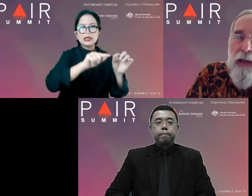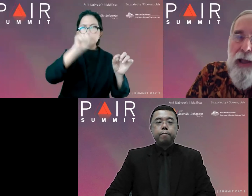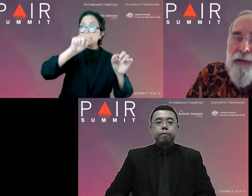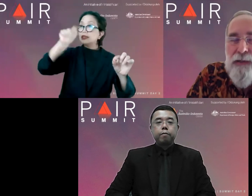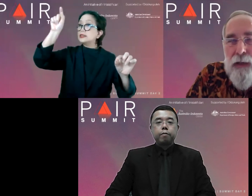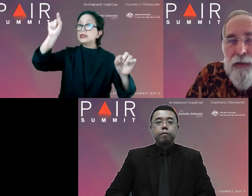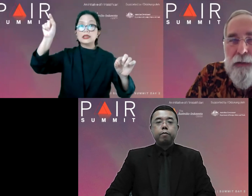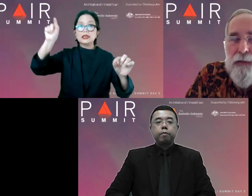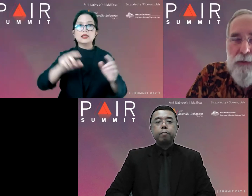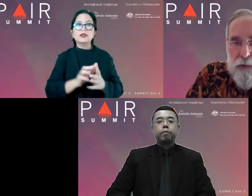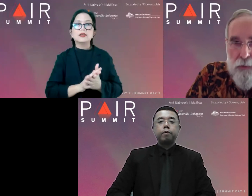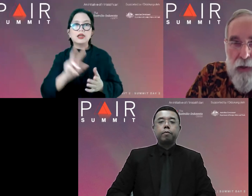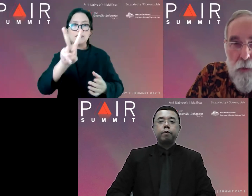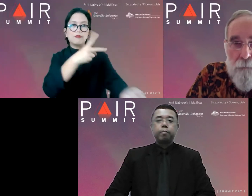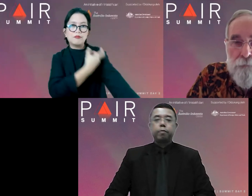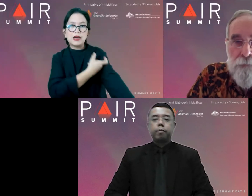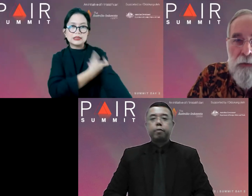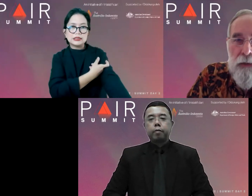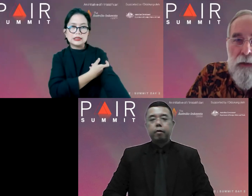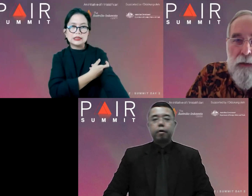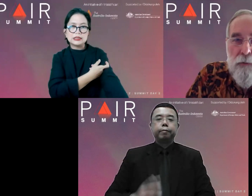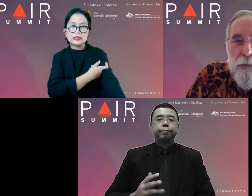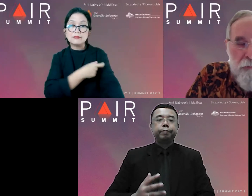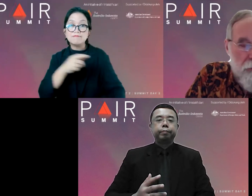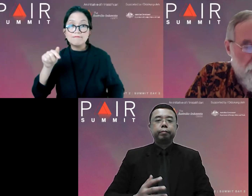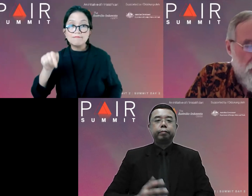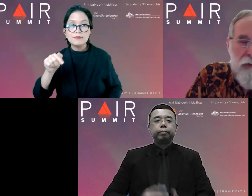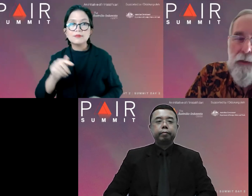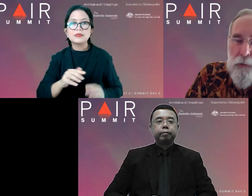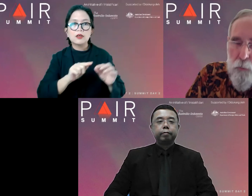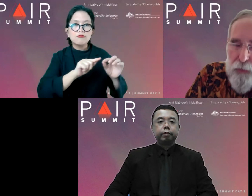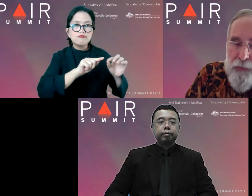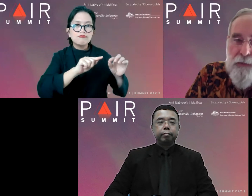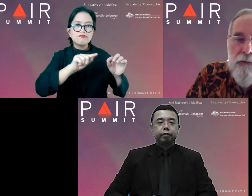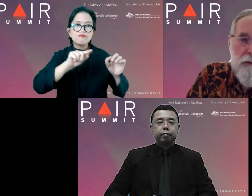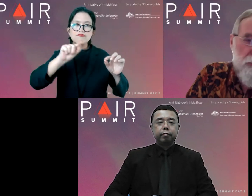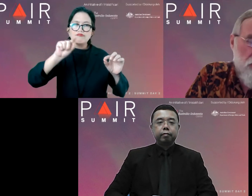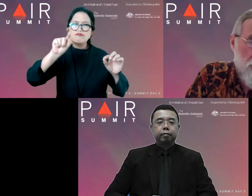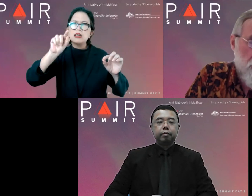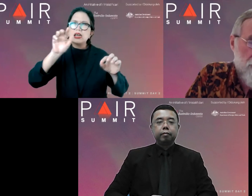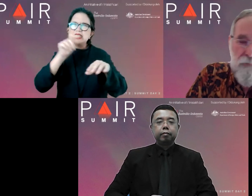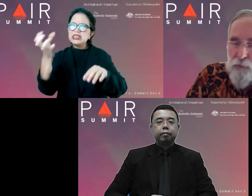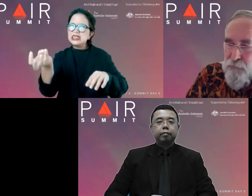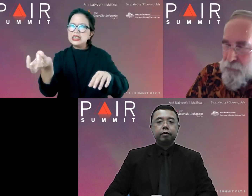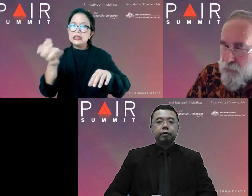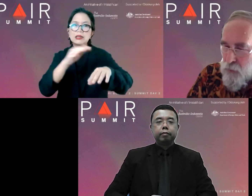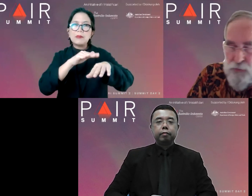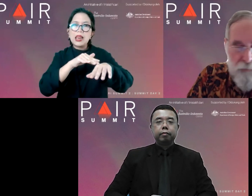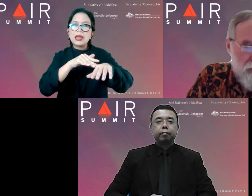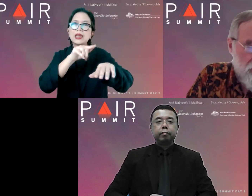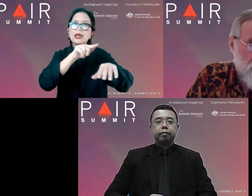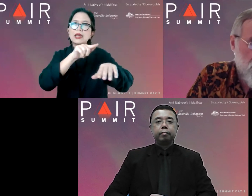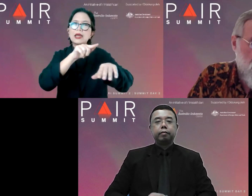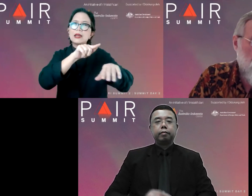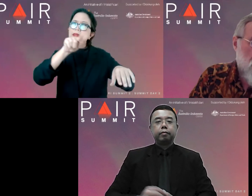going up, has slightly slowed down. So people may be becoming a little complacent because of the fact that there are not so